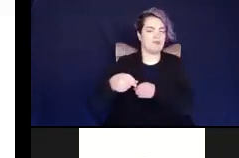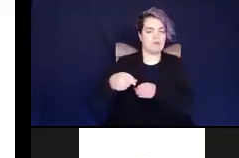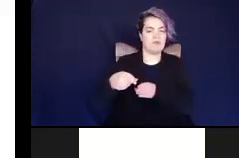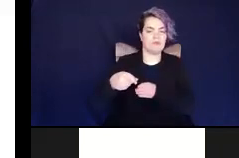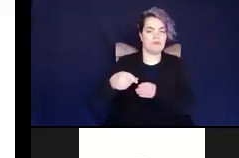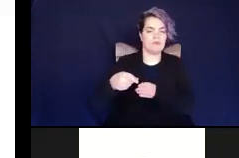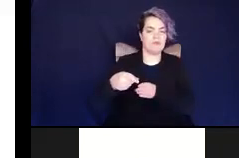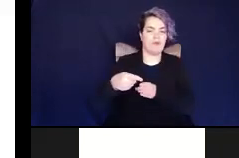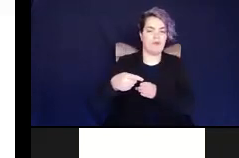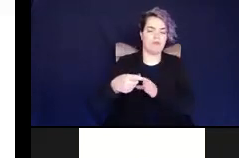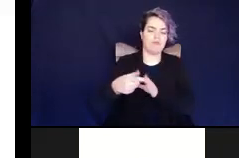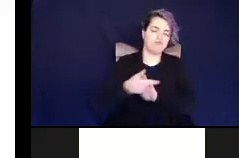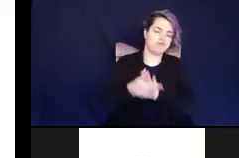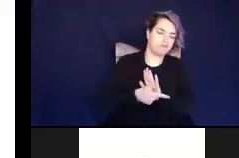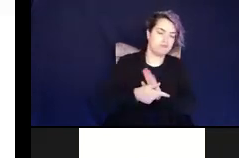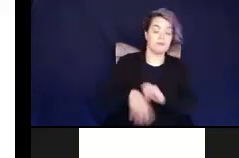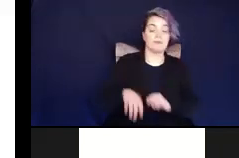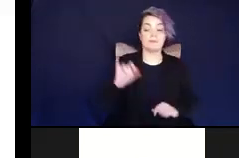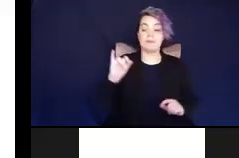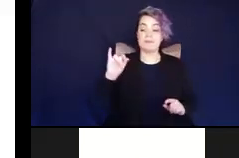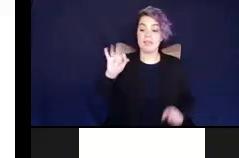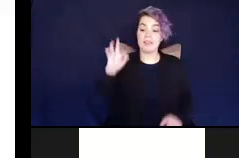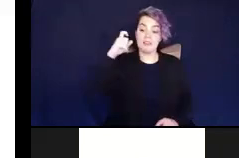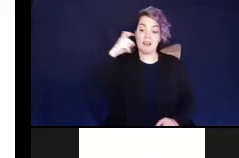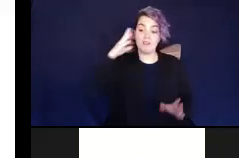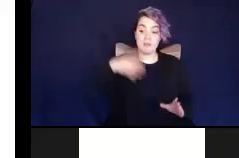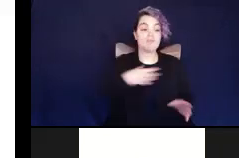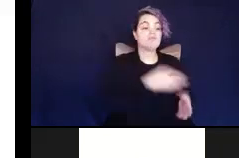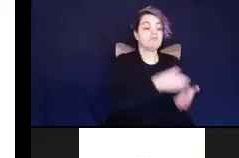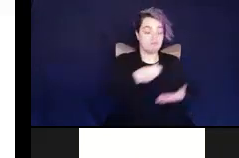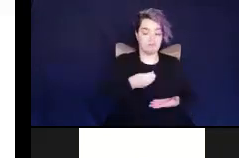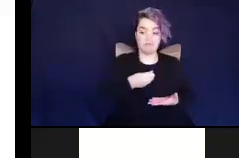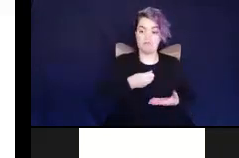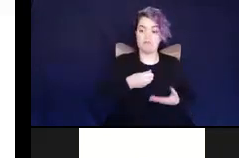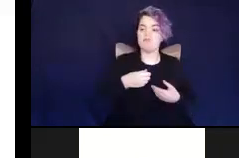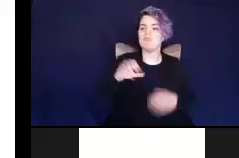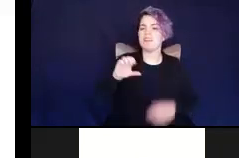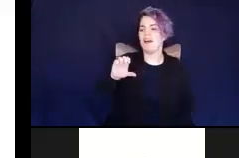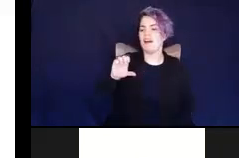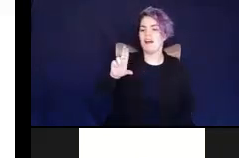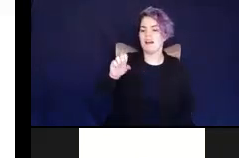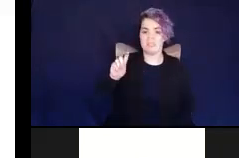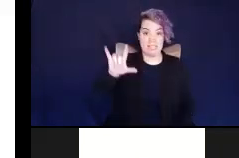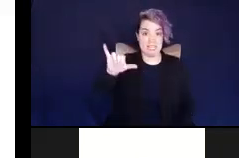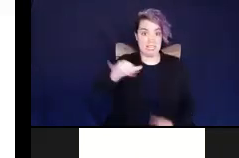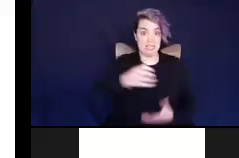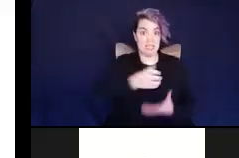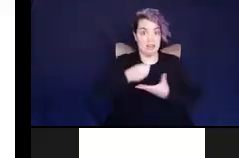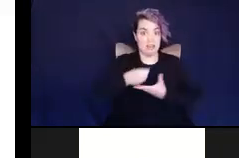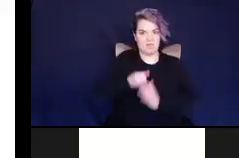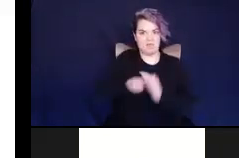a government has people in its custody, as would happen when a government has people confined in a